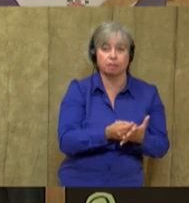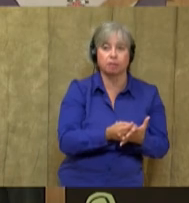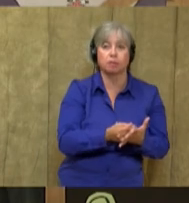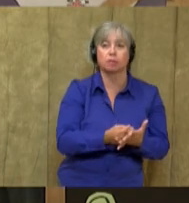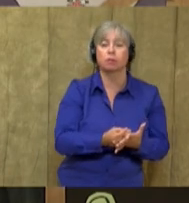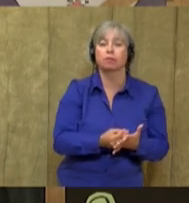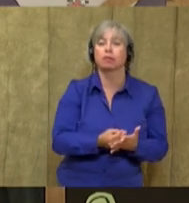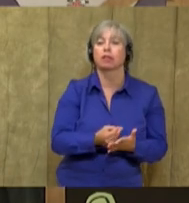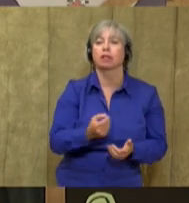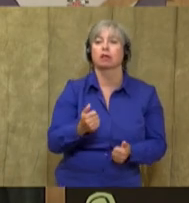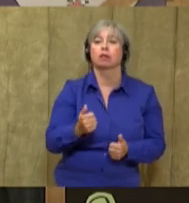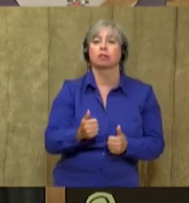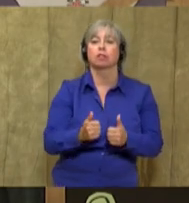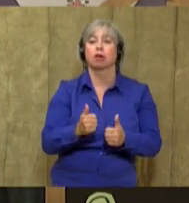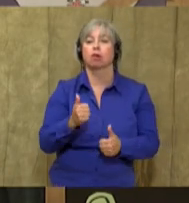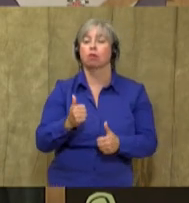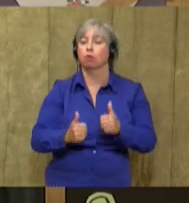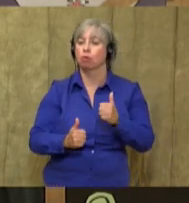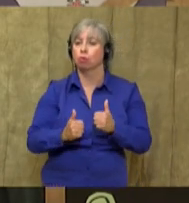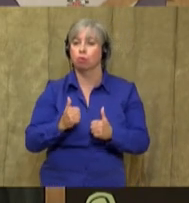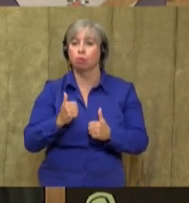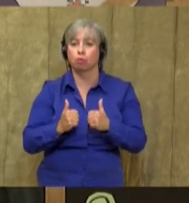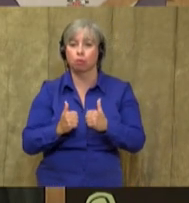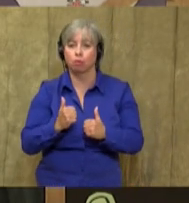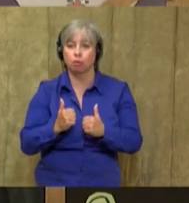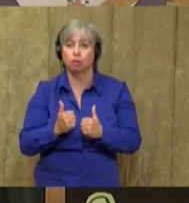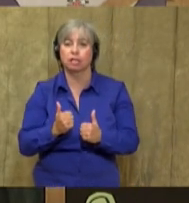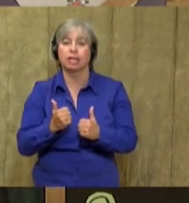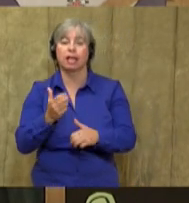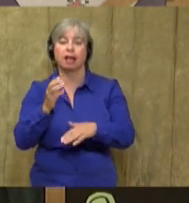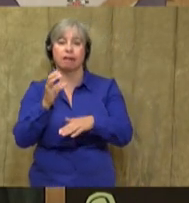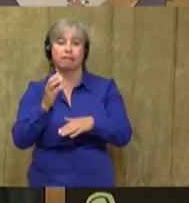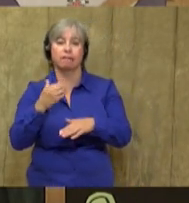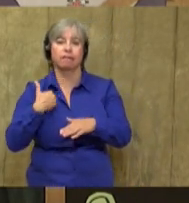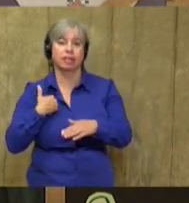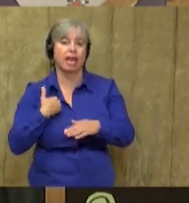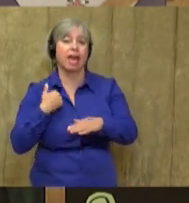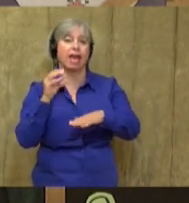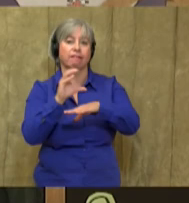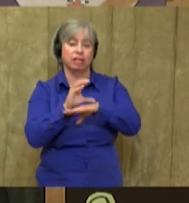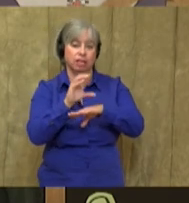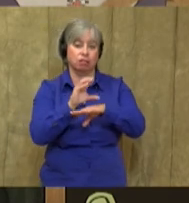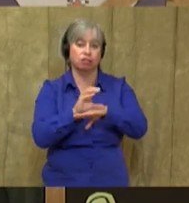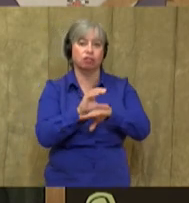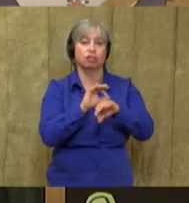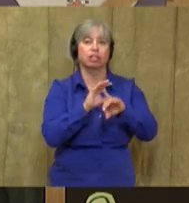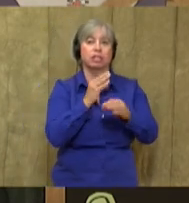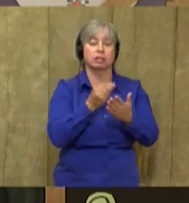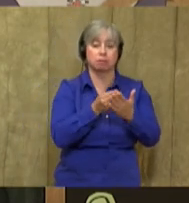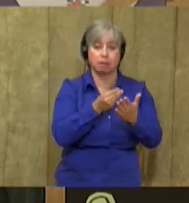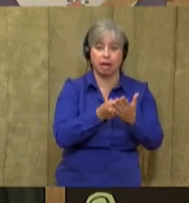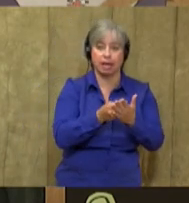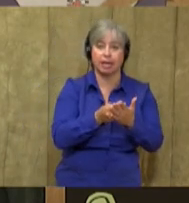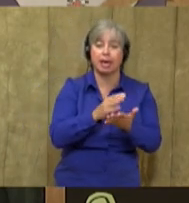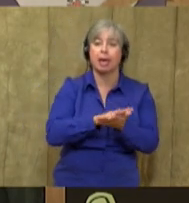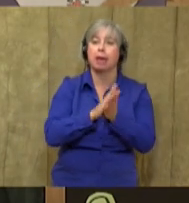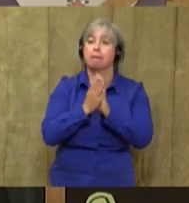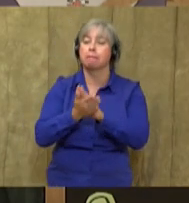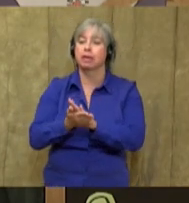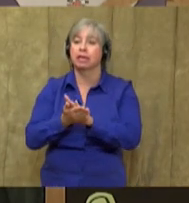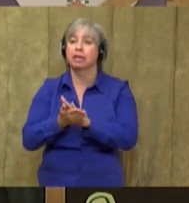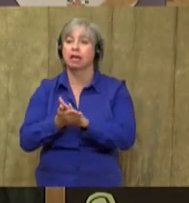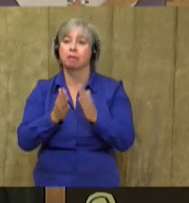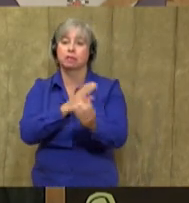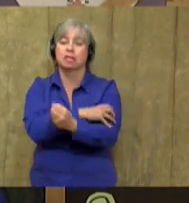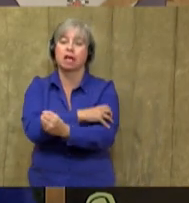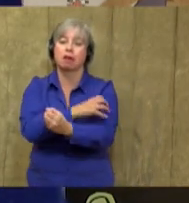whichever banker could have the church's money was a very powerful bank. And that was one of the